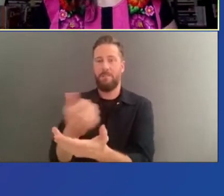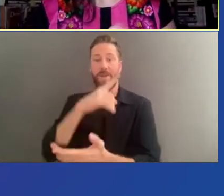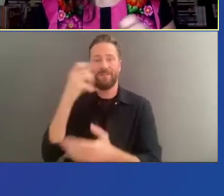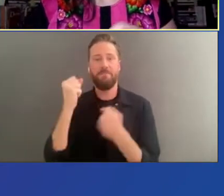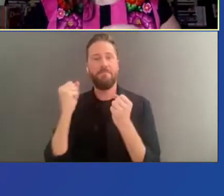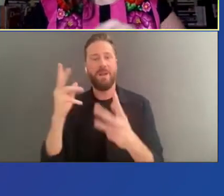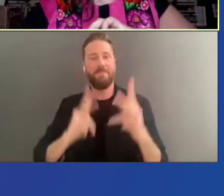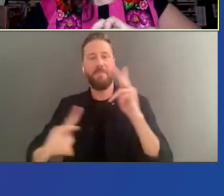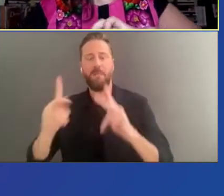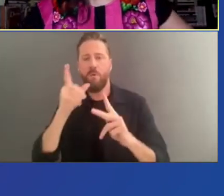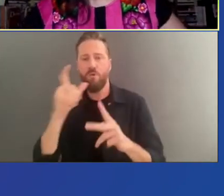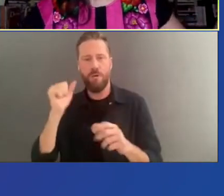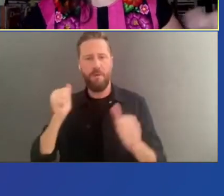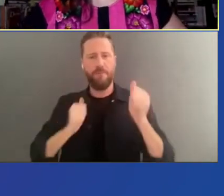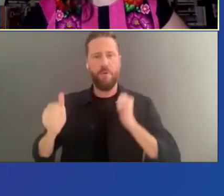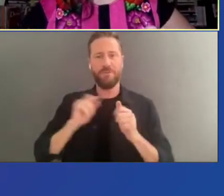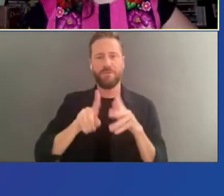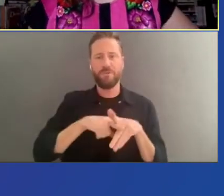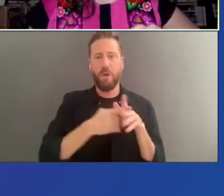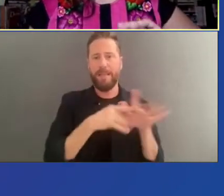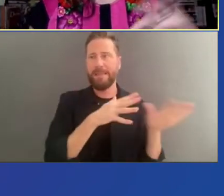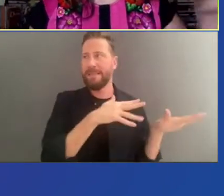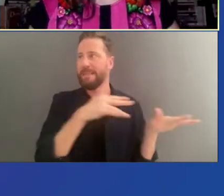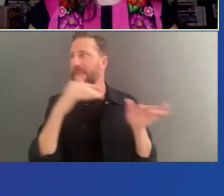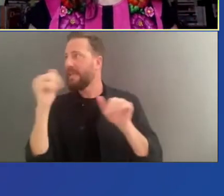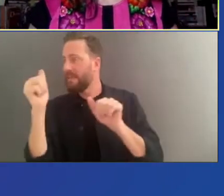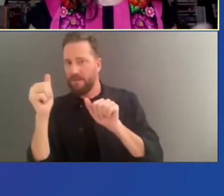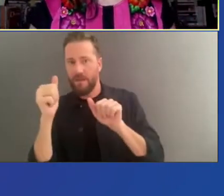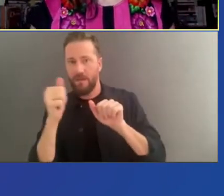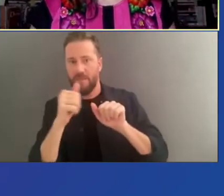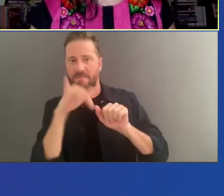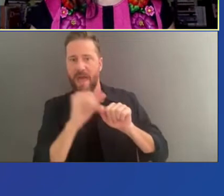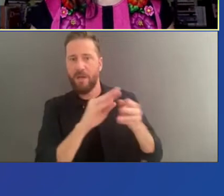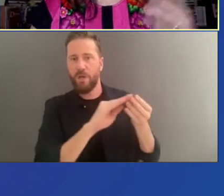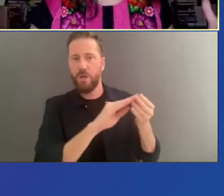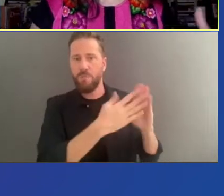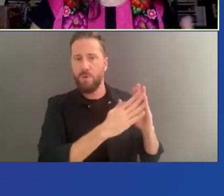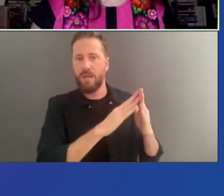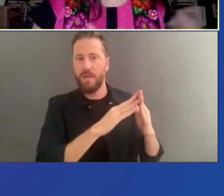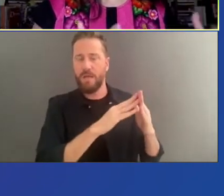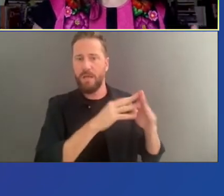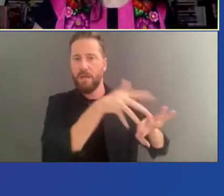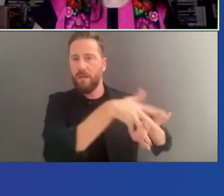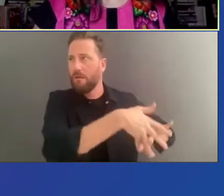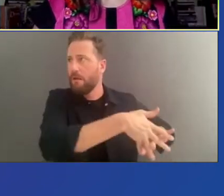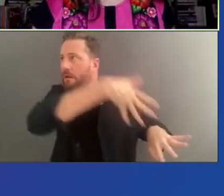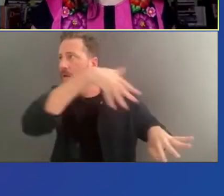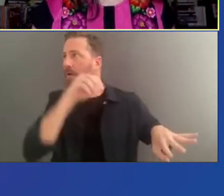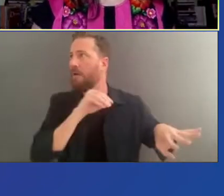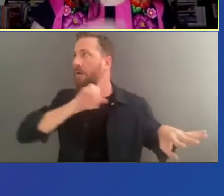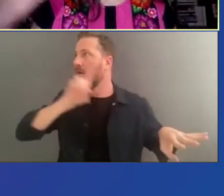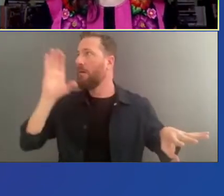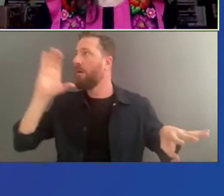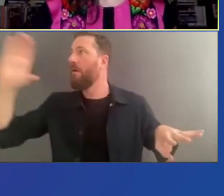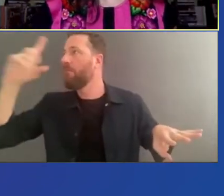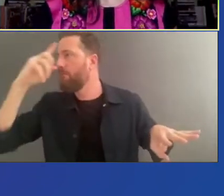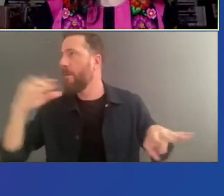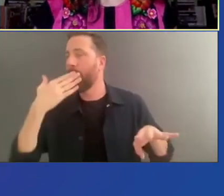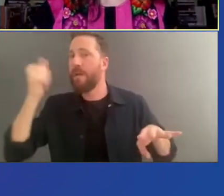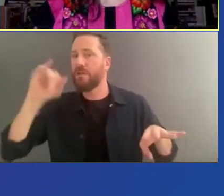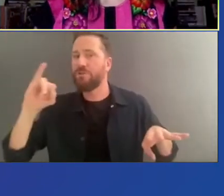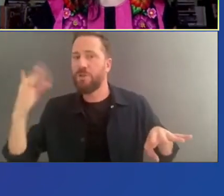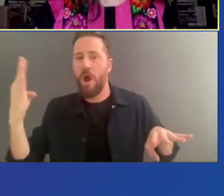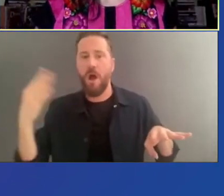tradition started leaving their rural communities in looking for better jobs, moving to